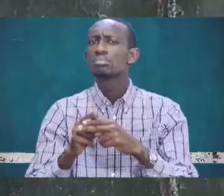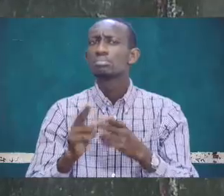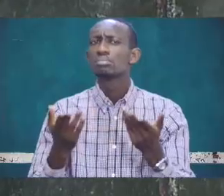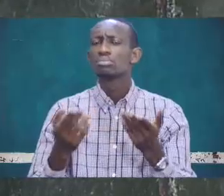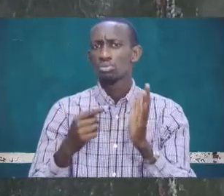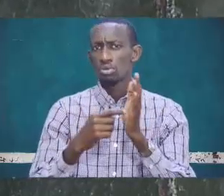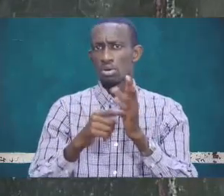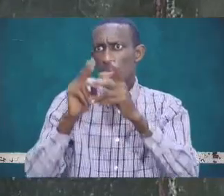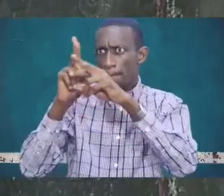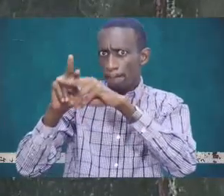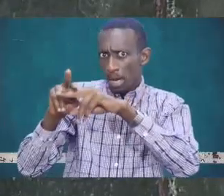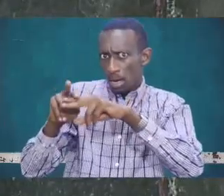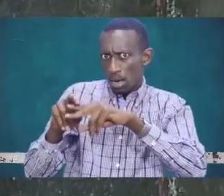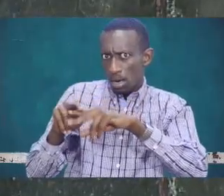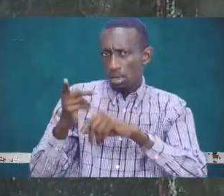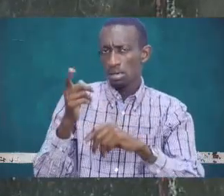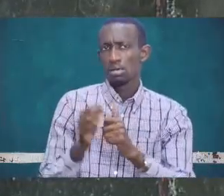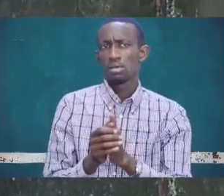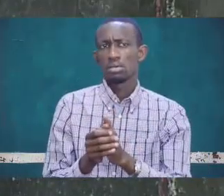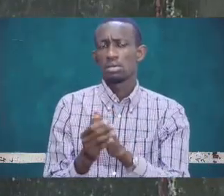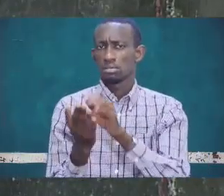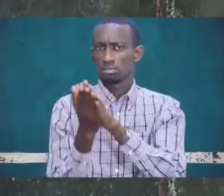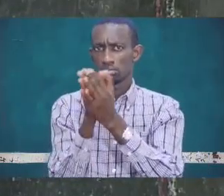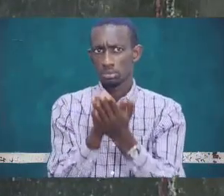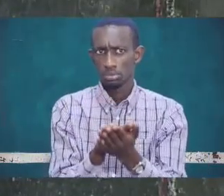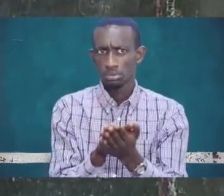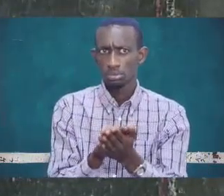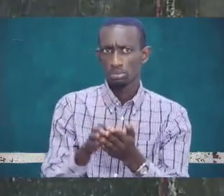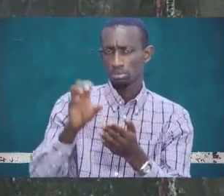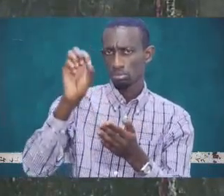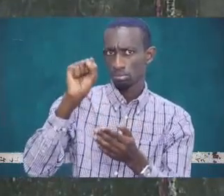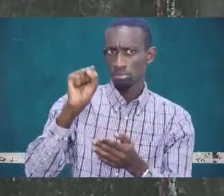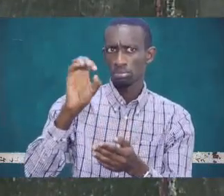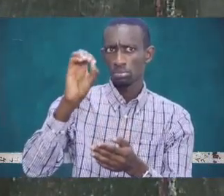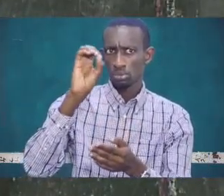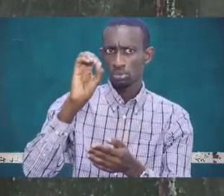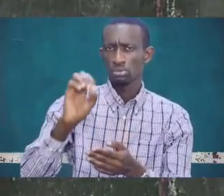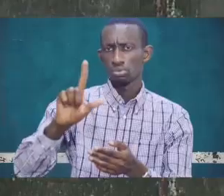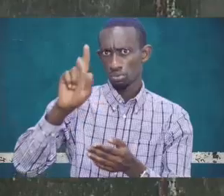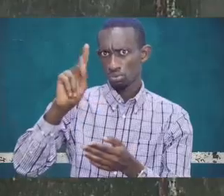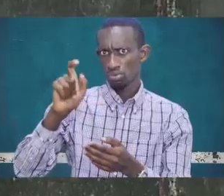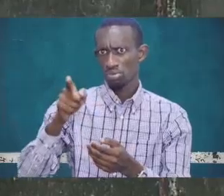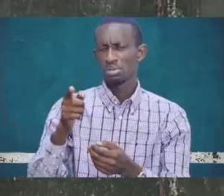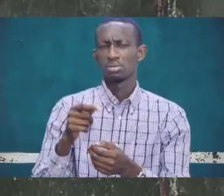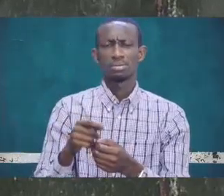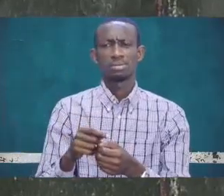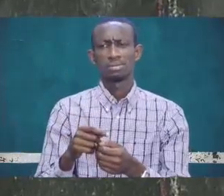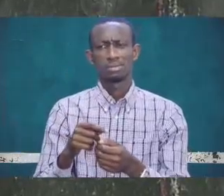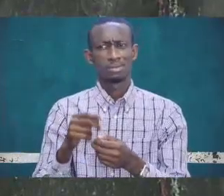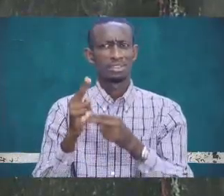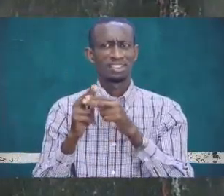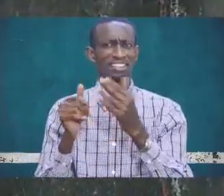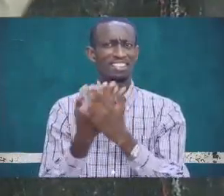said in this case, the salt will be the solute. This is very common, even from the